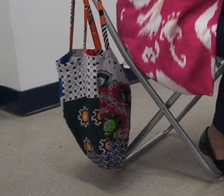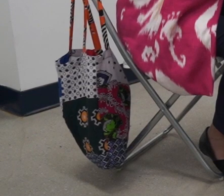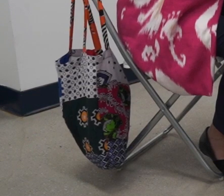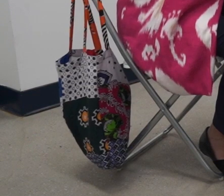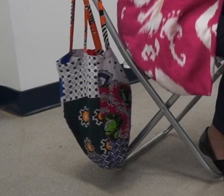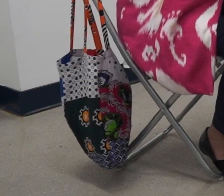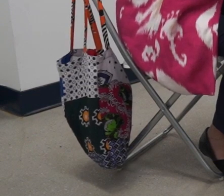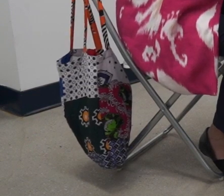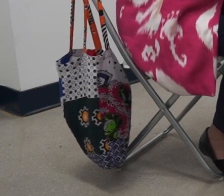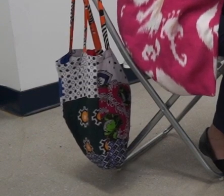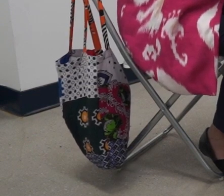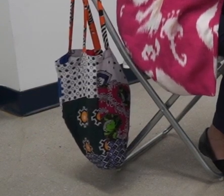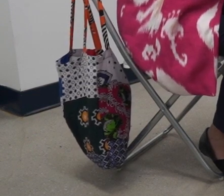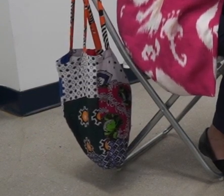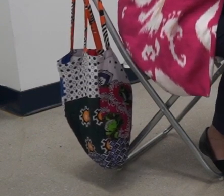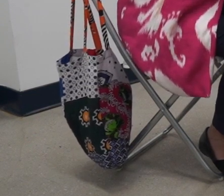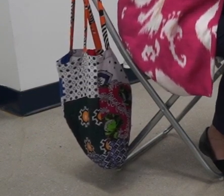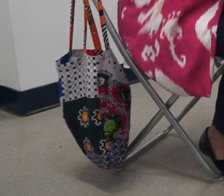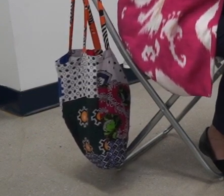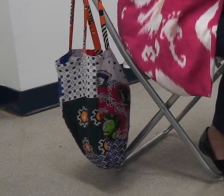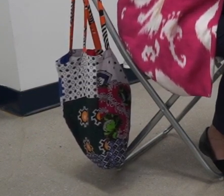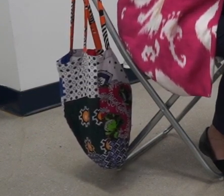disrupt. Exactly, yeah.